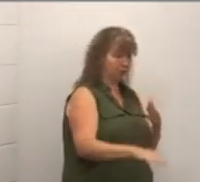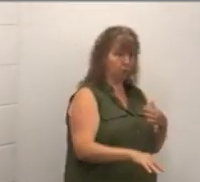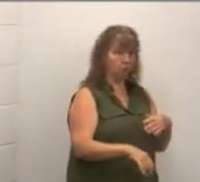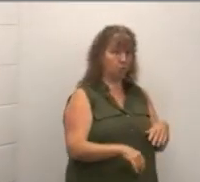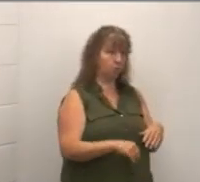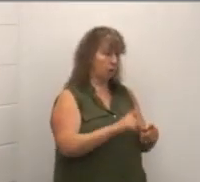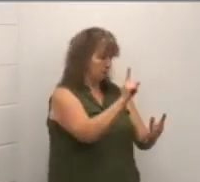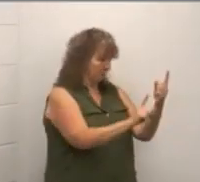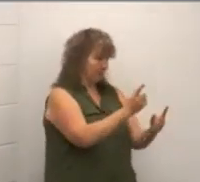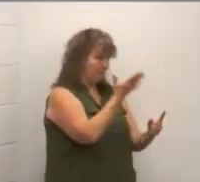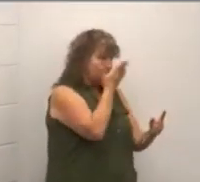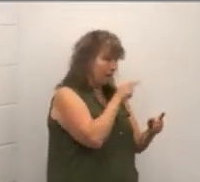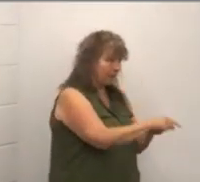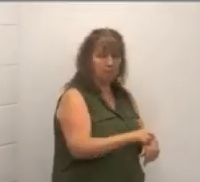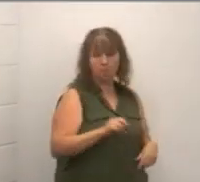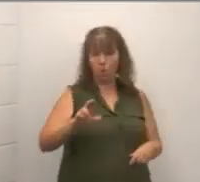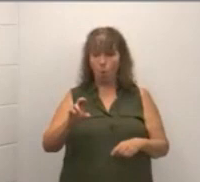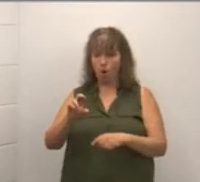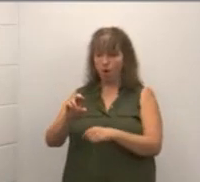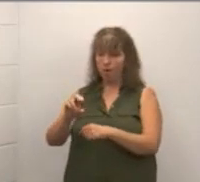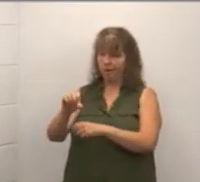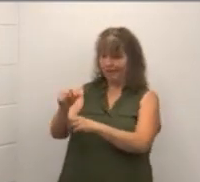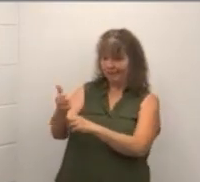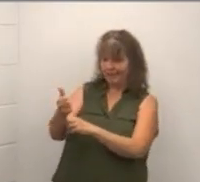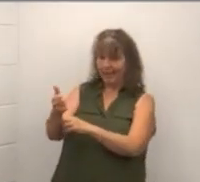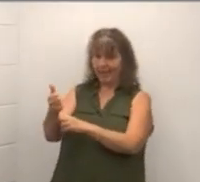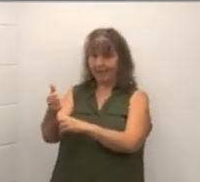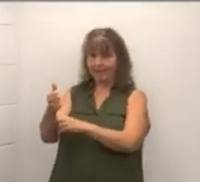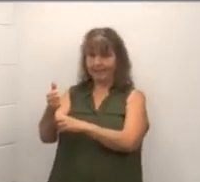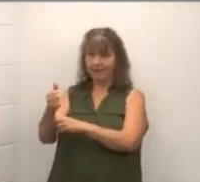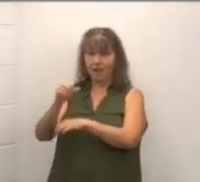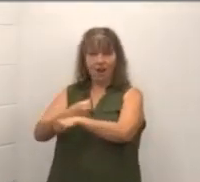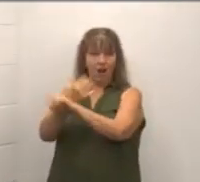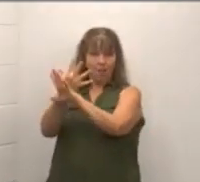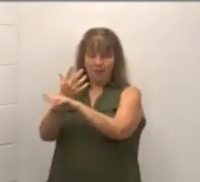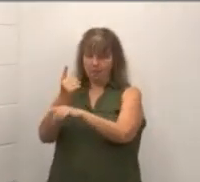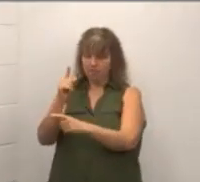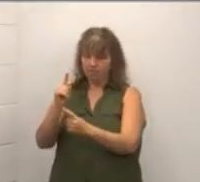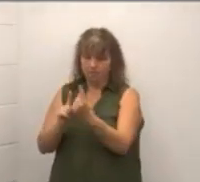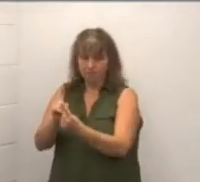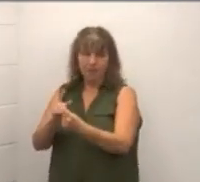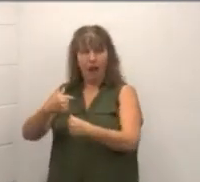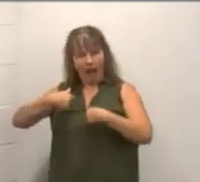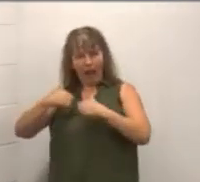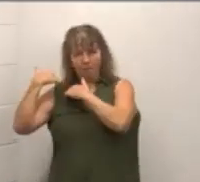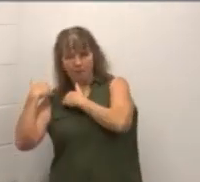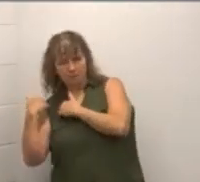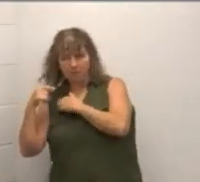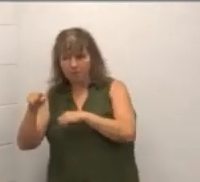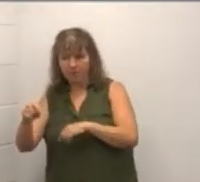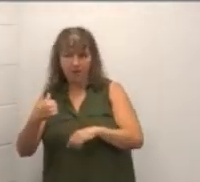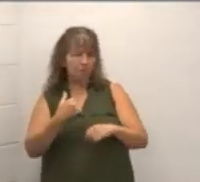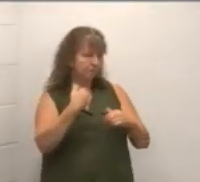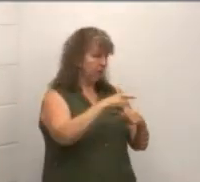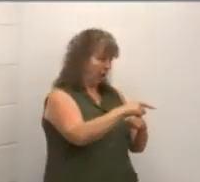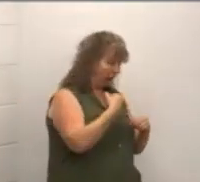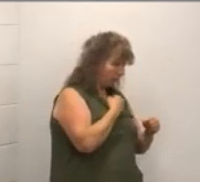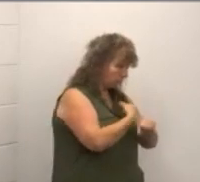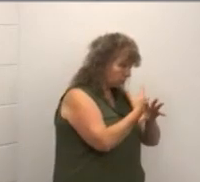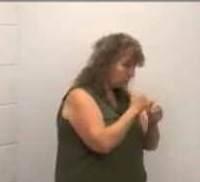remotely, you're responsible for those 10 or 12 students or 25 students. You're responsible for the classroom